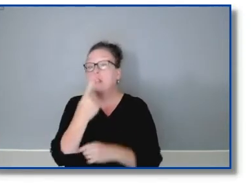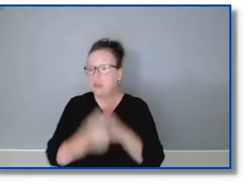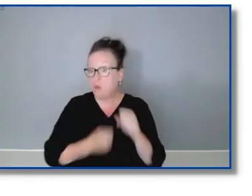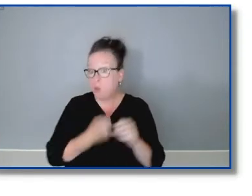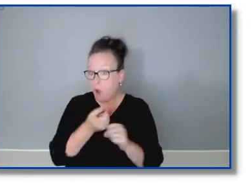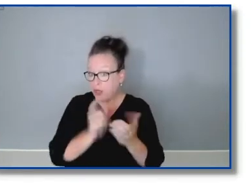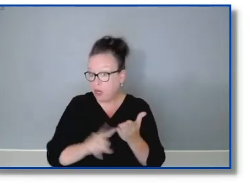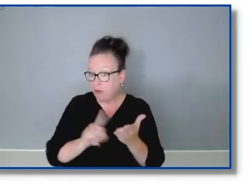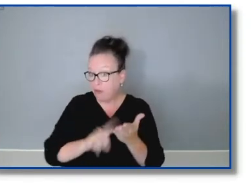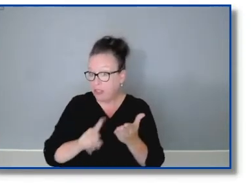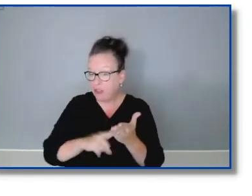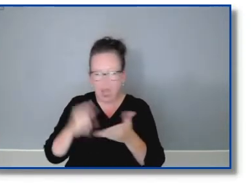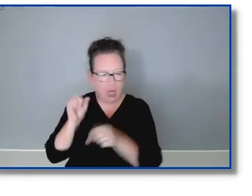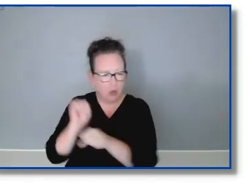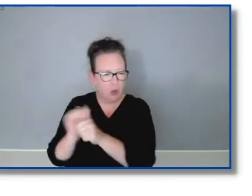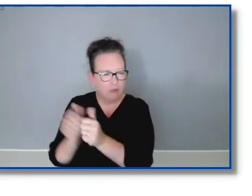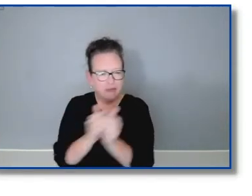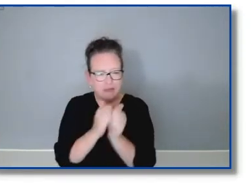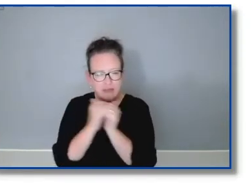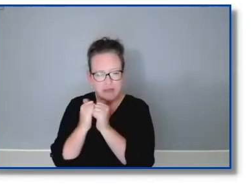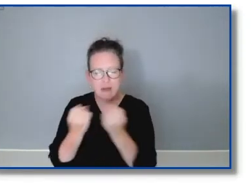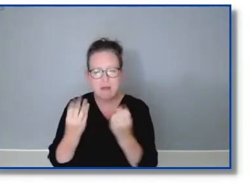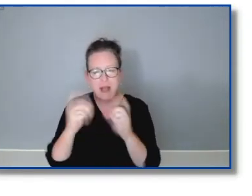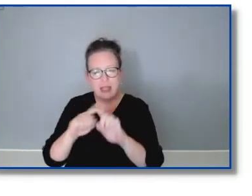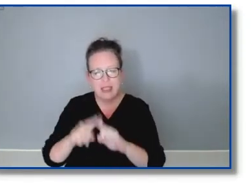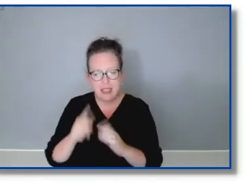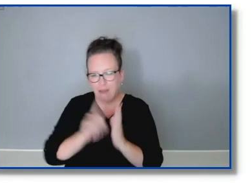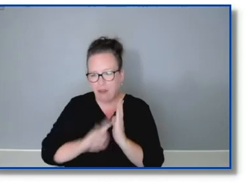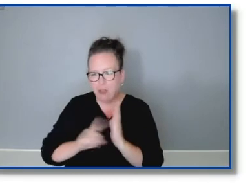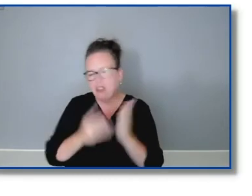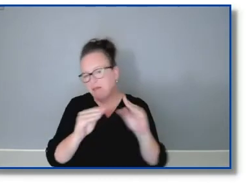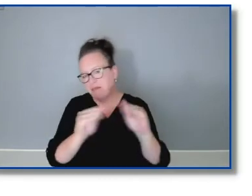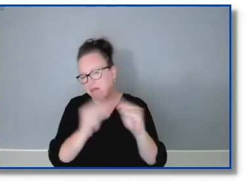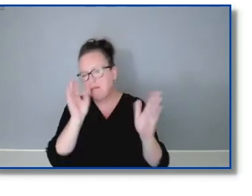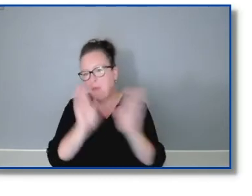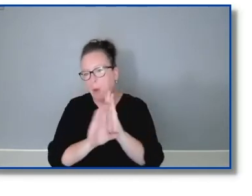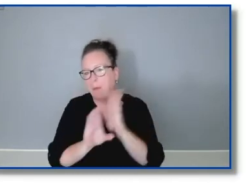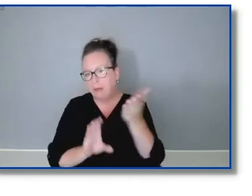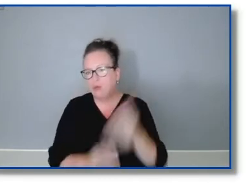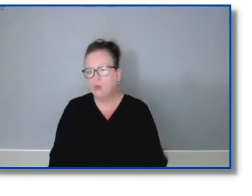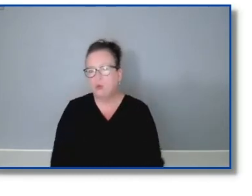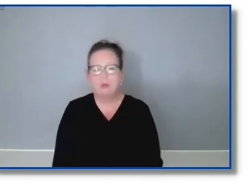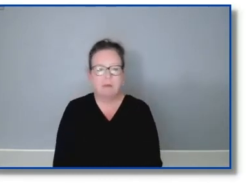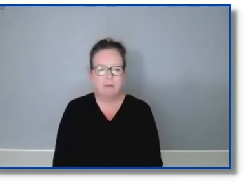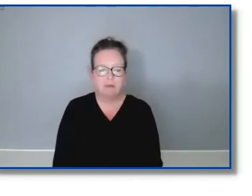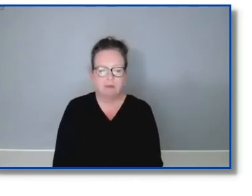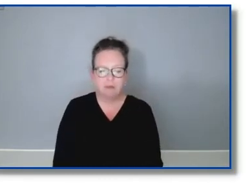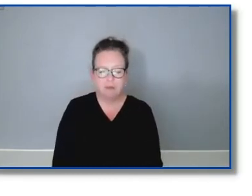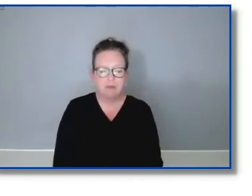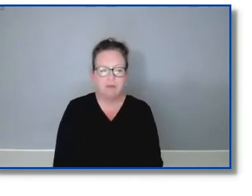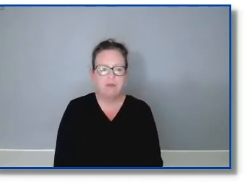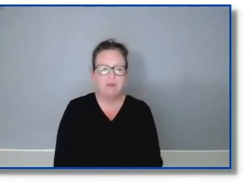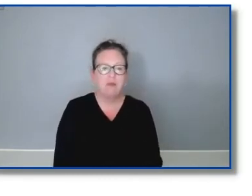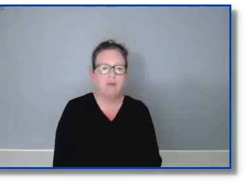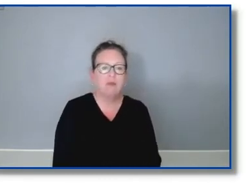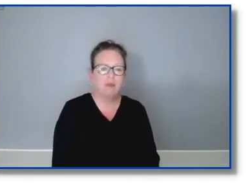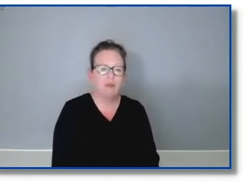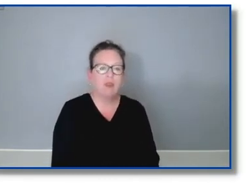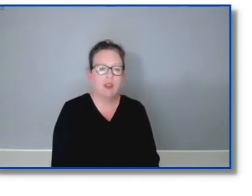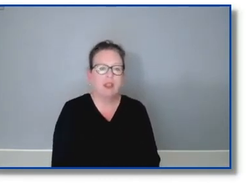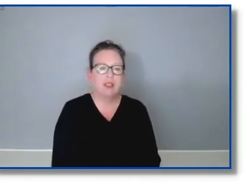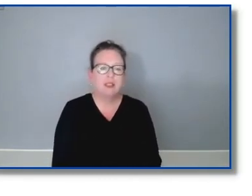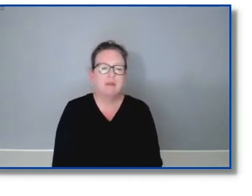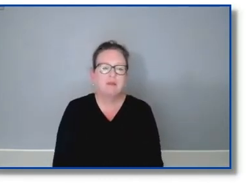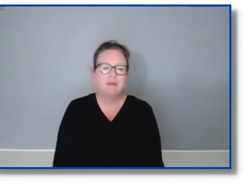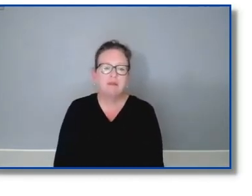many researchers. Some other works. This is another project of this kind,